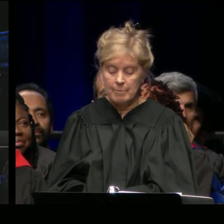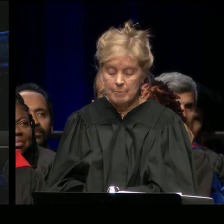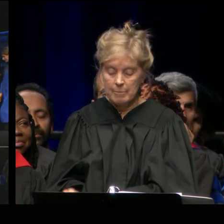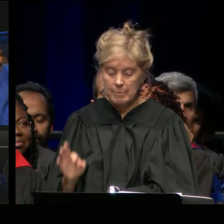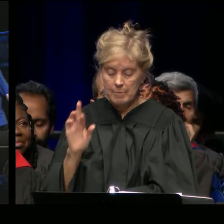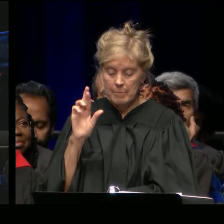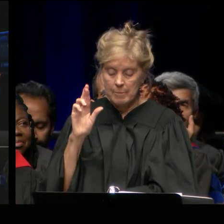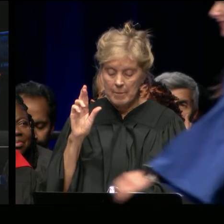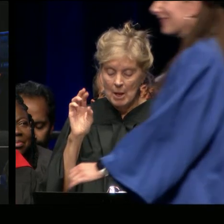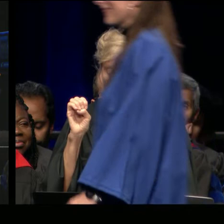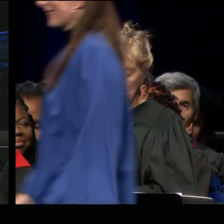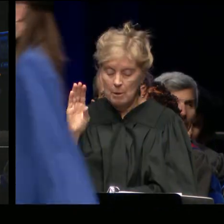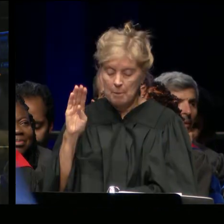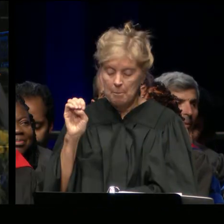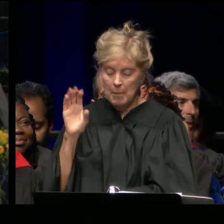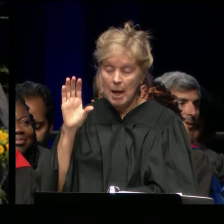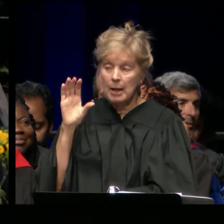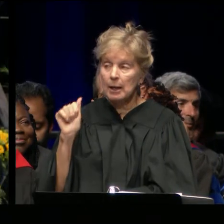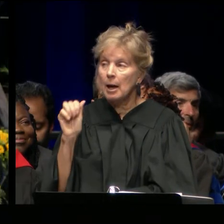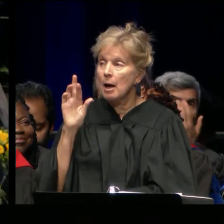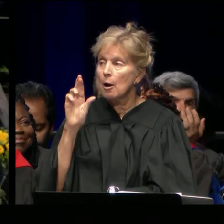Rebecca Robinson.